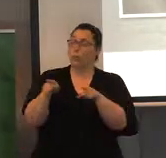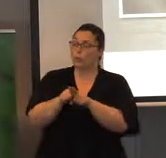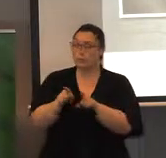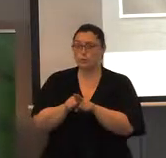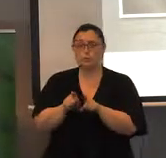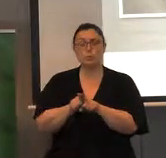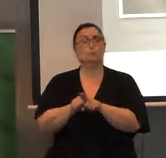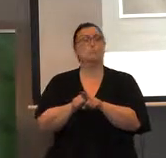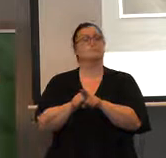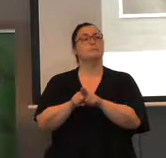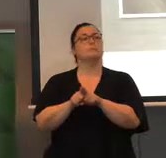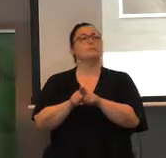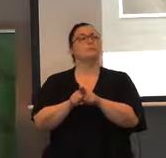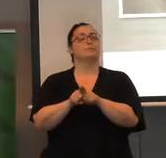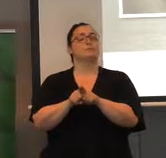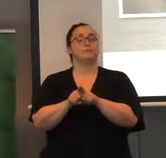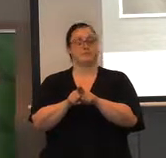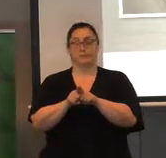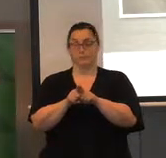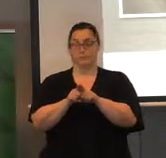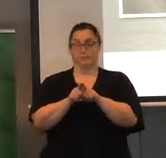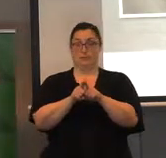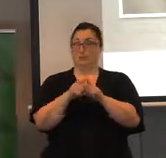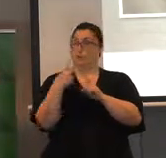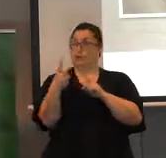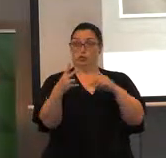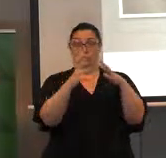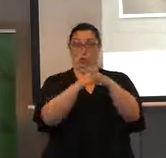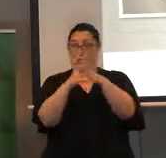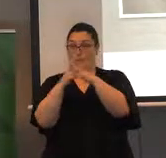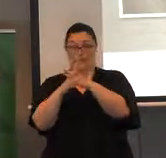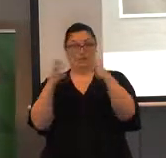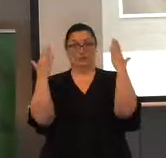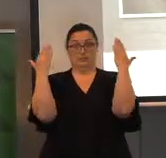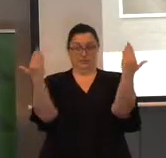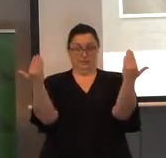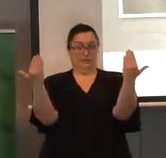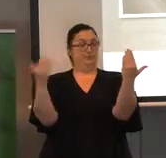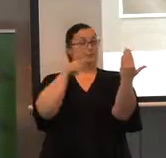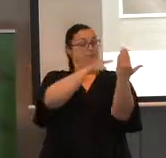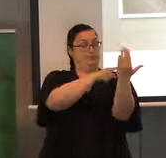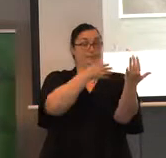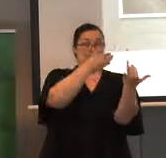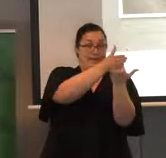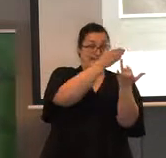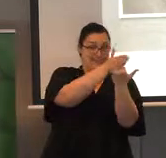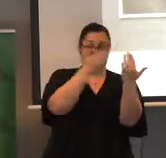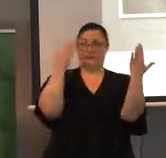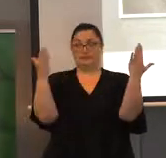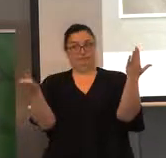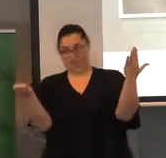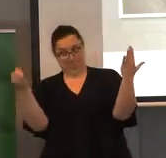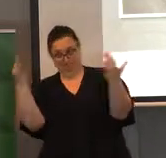other thing to keep in mind as well is that when you look at two websites, very, very similar in appearance, one will be